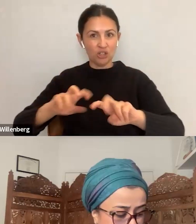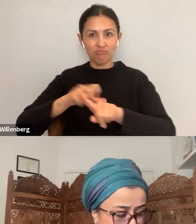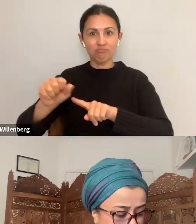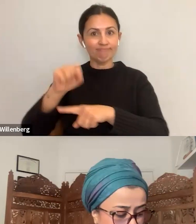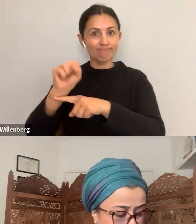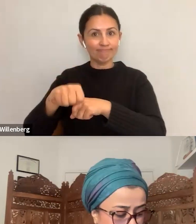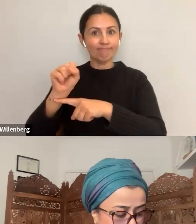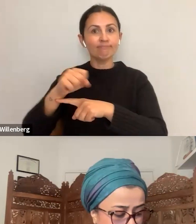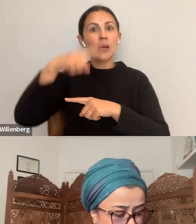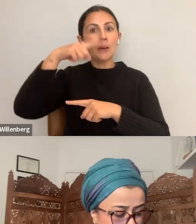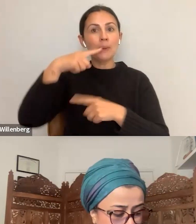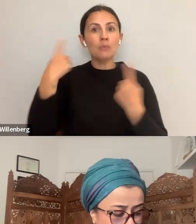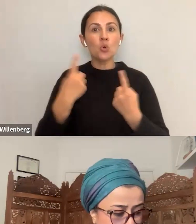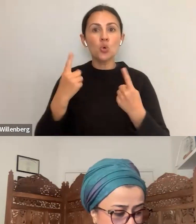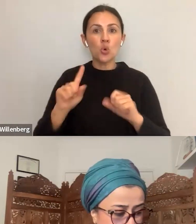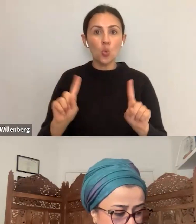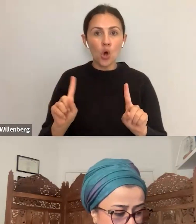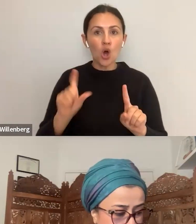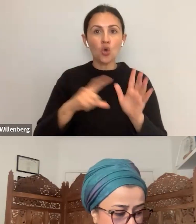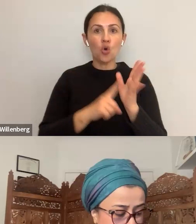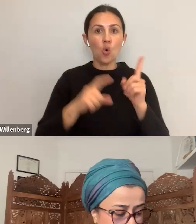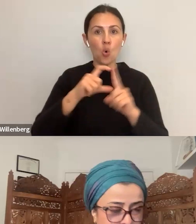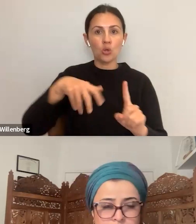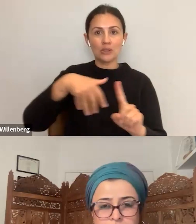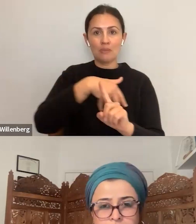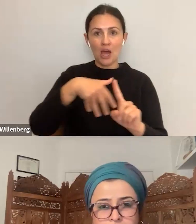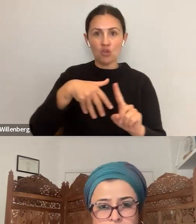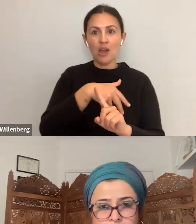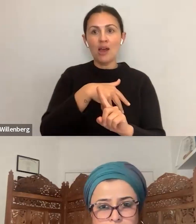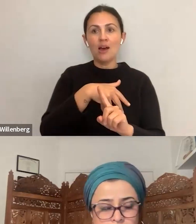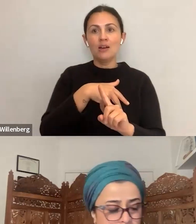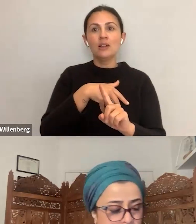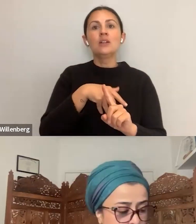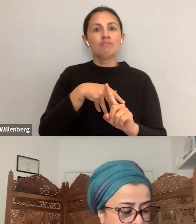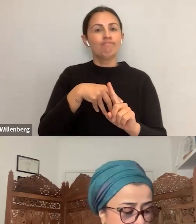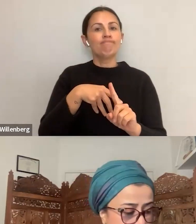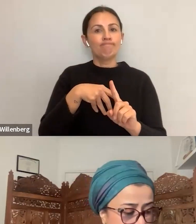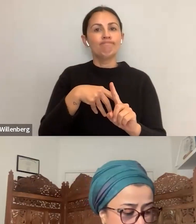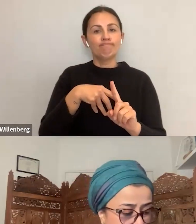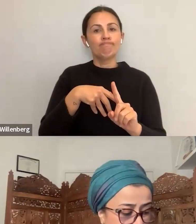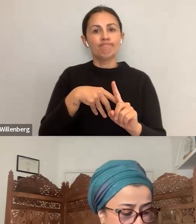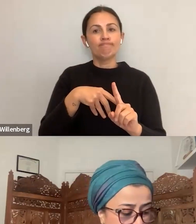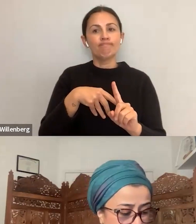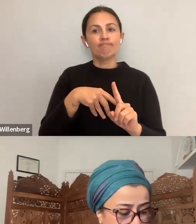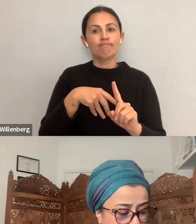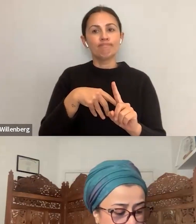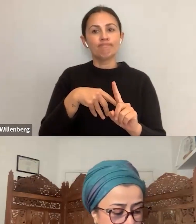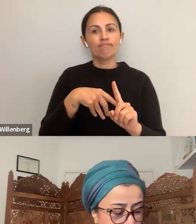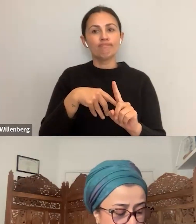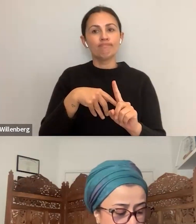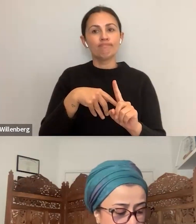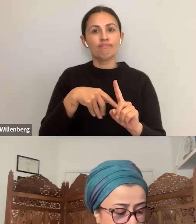from culturally and linguistically diverse backgrounds had a higher than average live attendance and